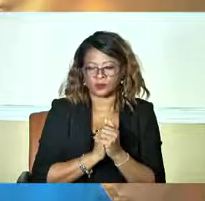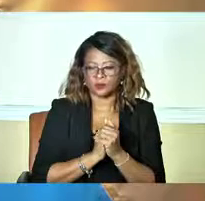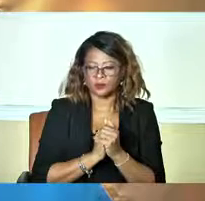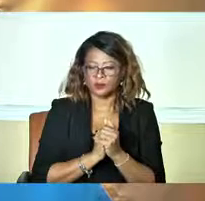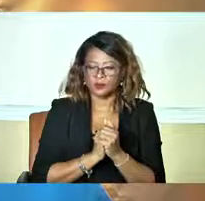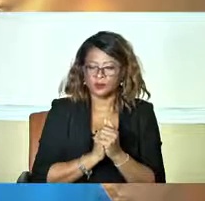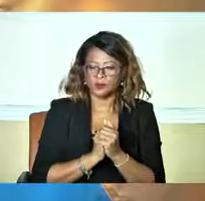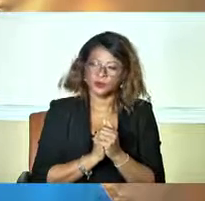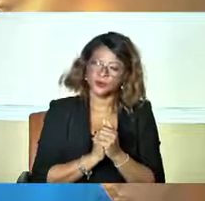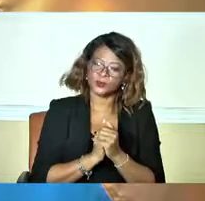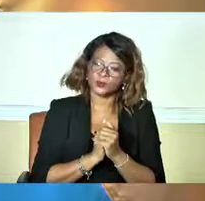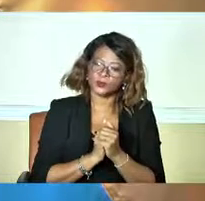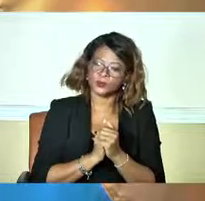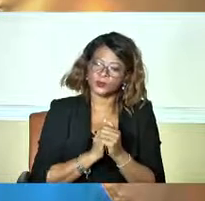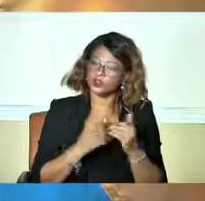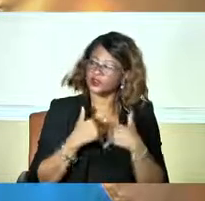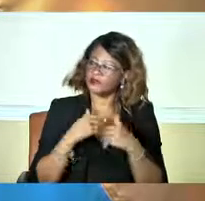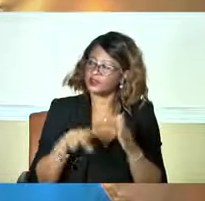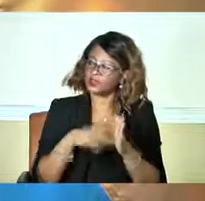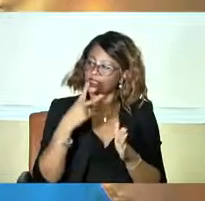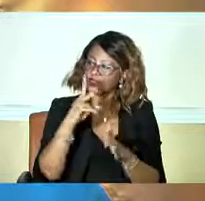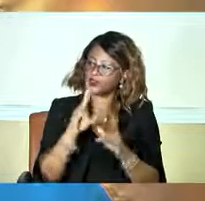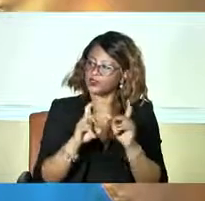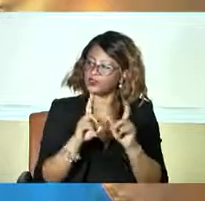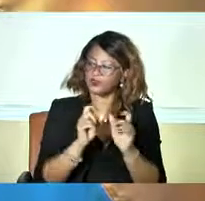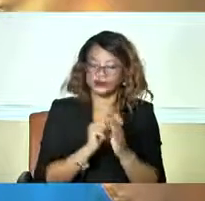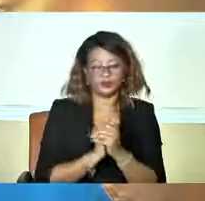follow-up question. Do you have a second question?